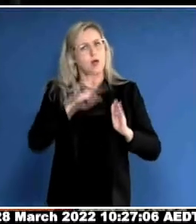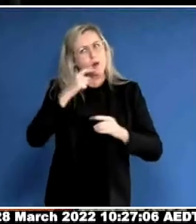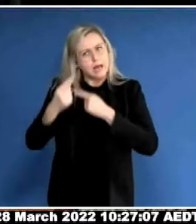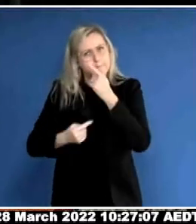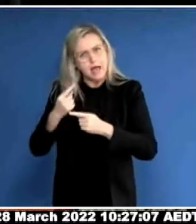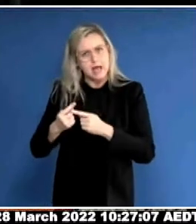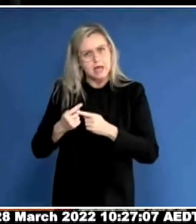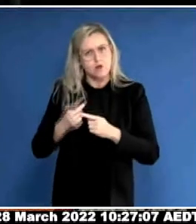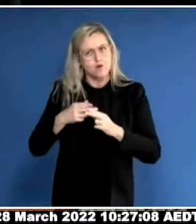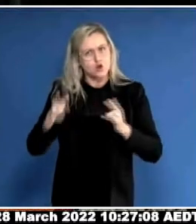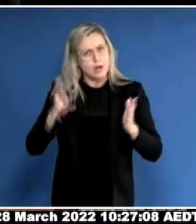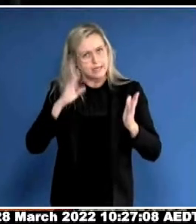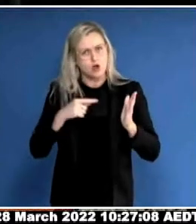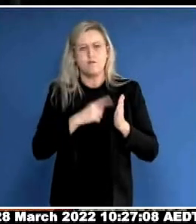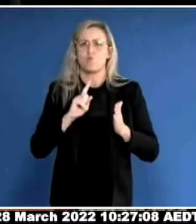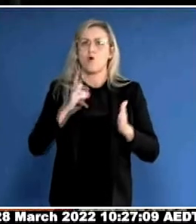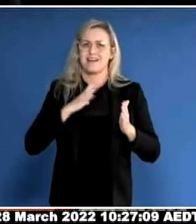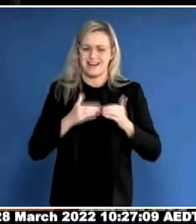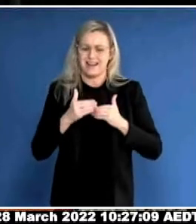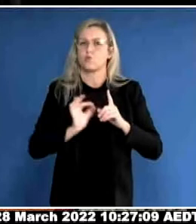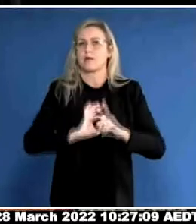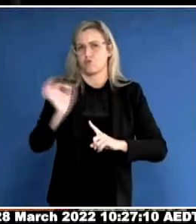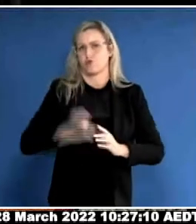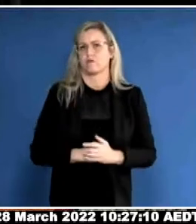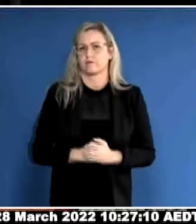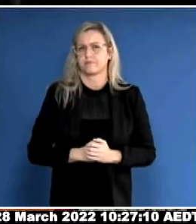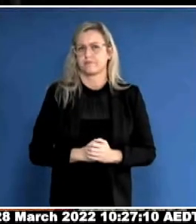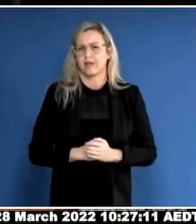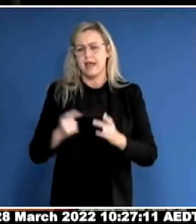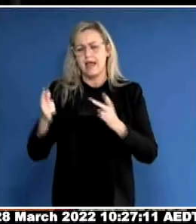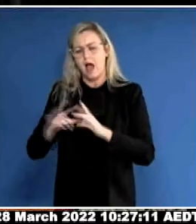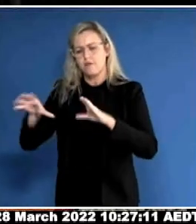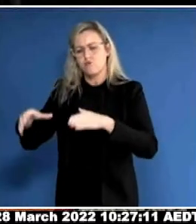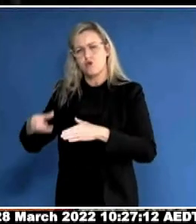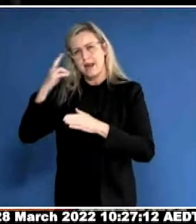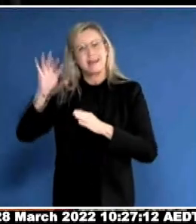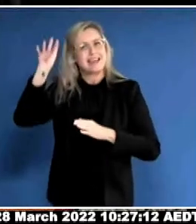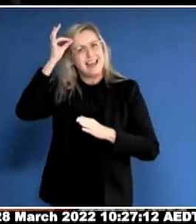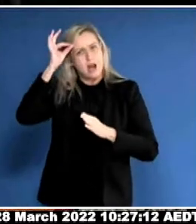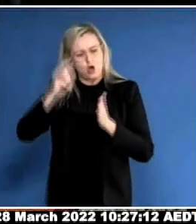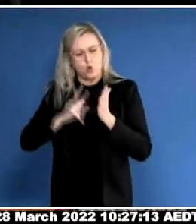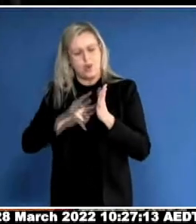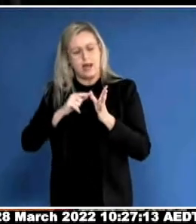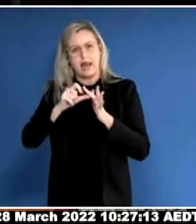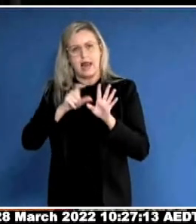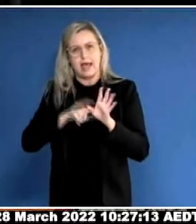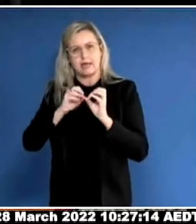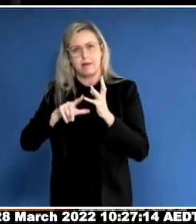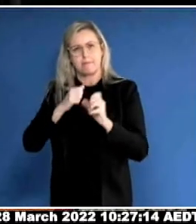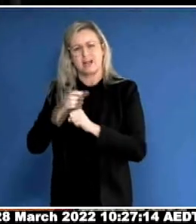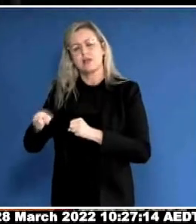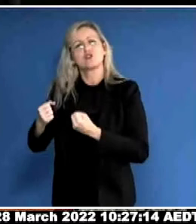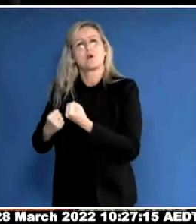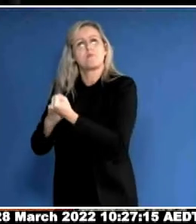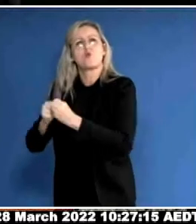hear from the Yellow Ladybugs. It's a support group for women living with disability and specifically women living